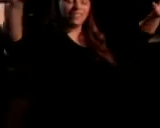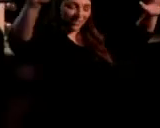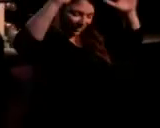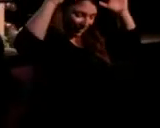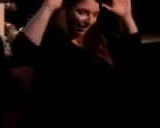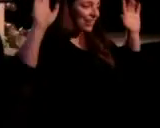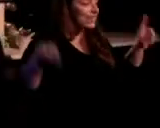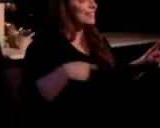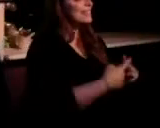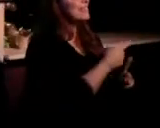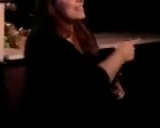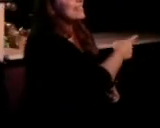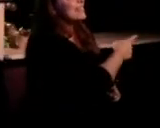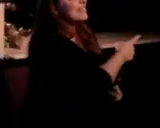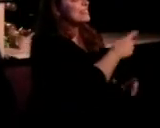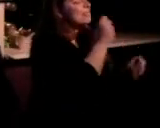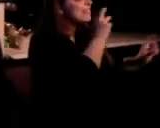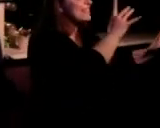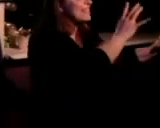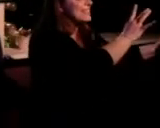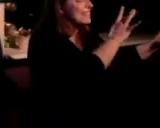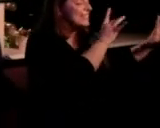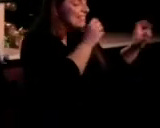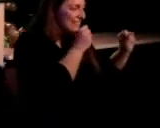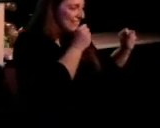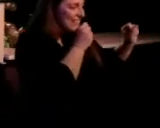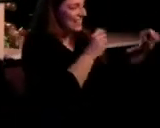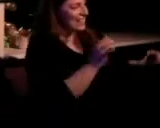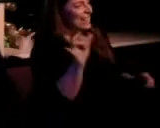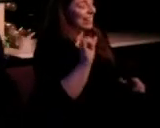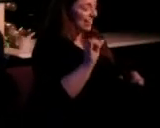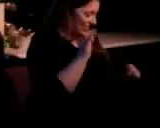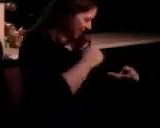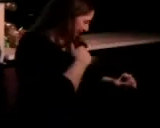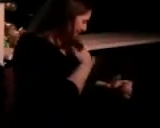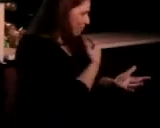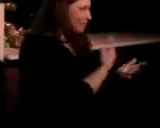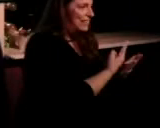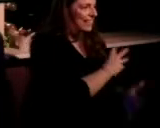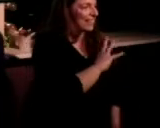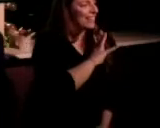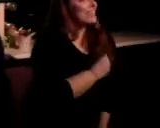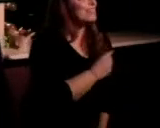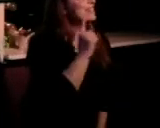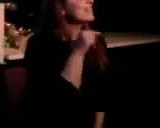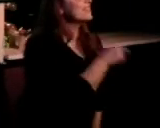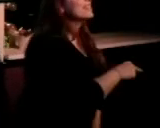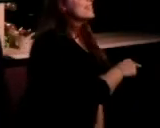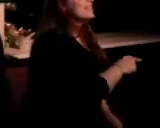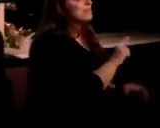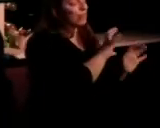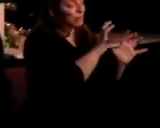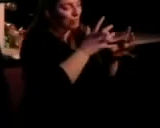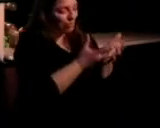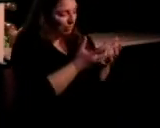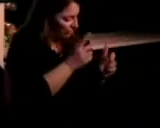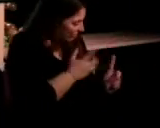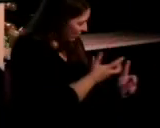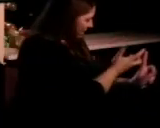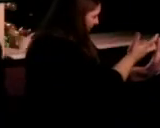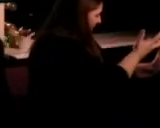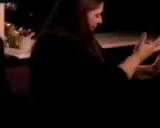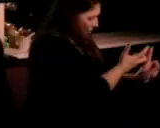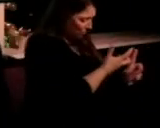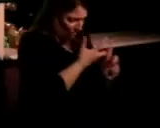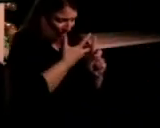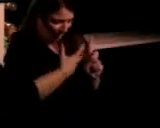soul. 'Cause when he speaks, it's like my heart just skipped a beat. And when he moves,